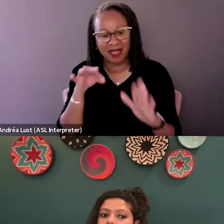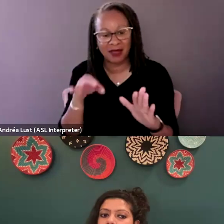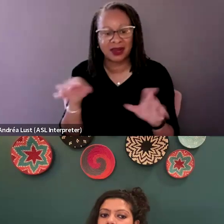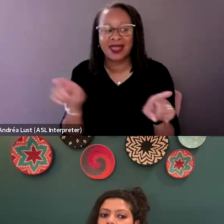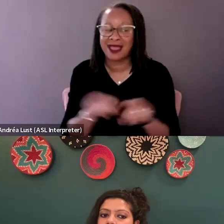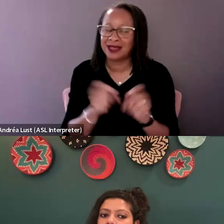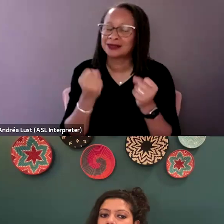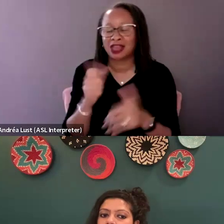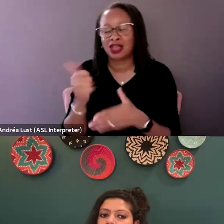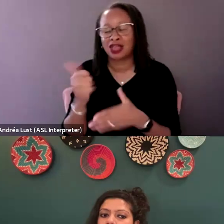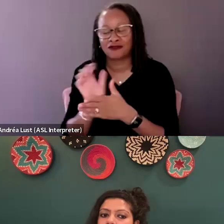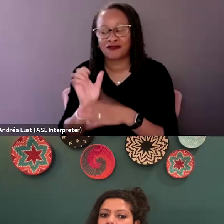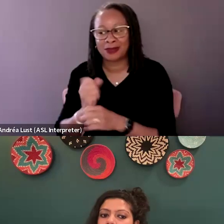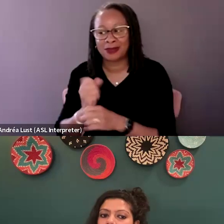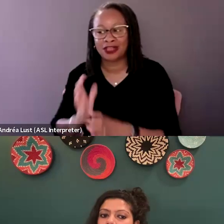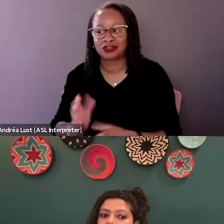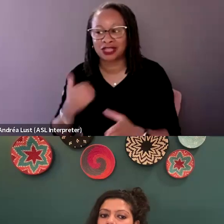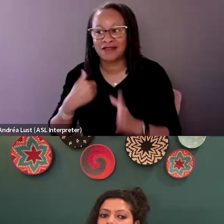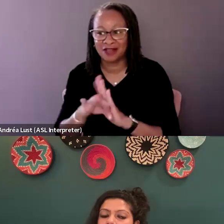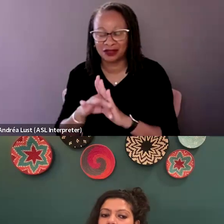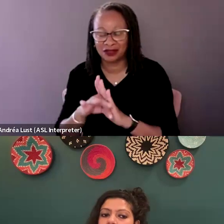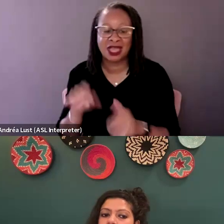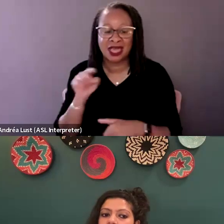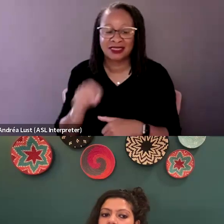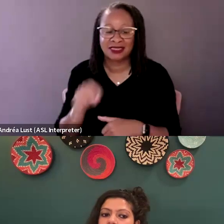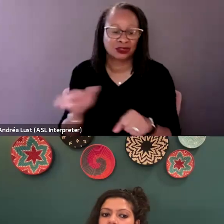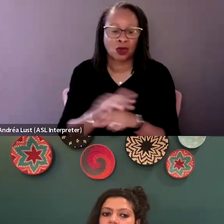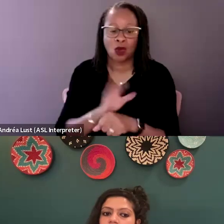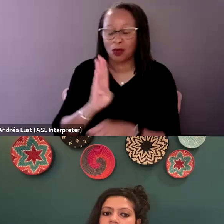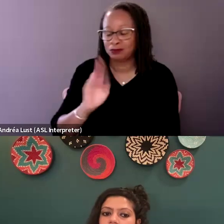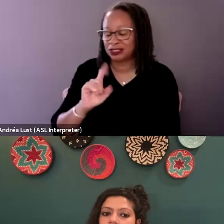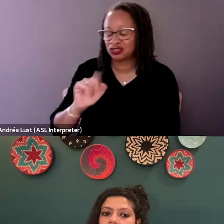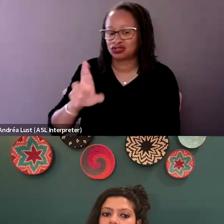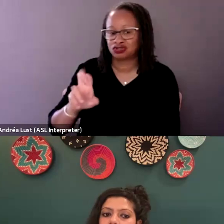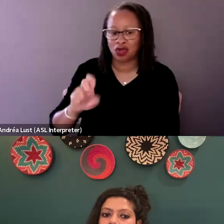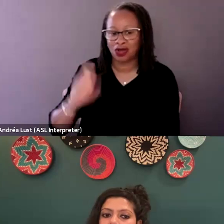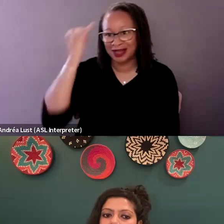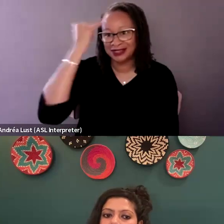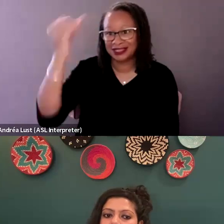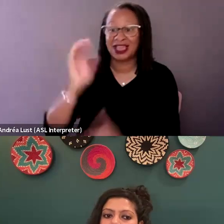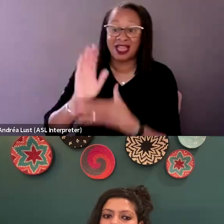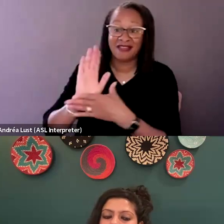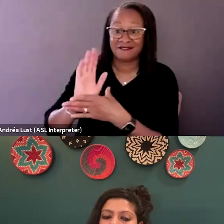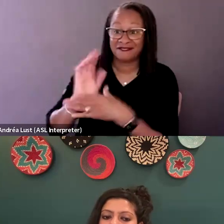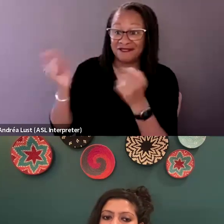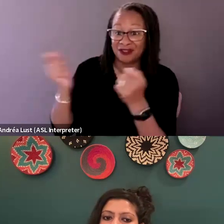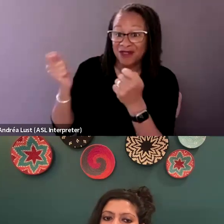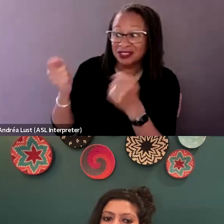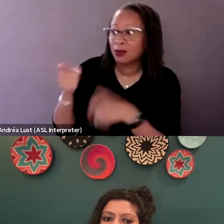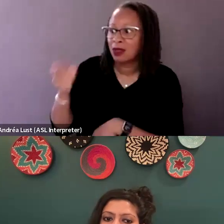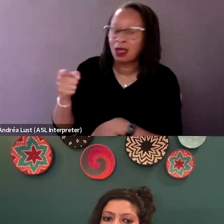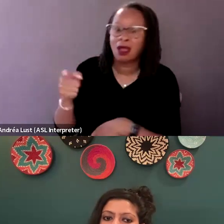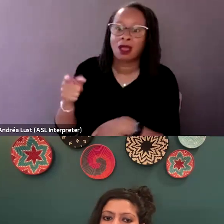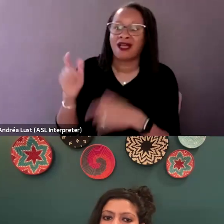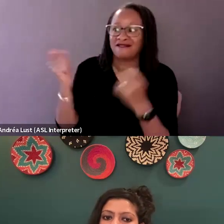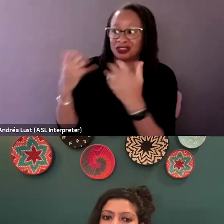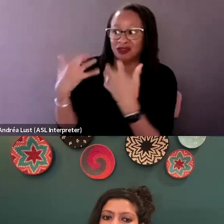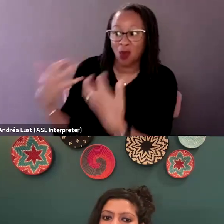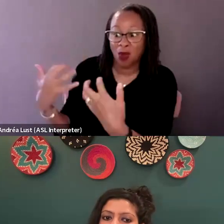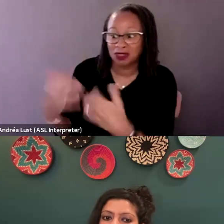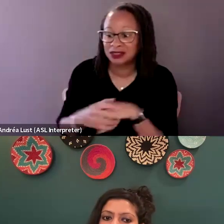film practice, that's what I think it comes down to. But in terms of people in the documentary circuit, yeah, I think it's for a year, sort of one has